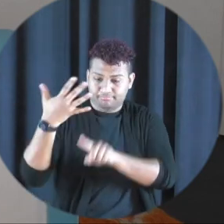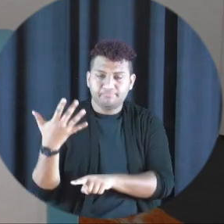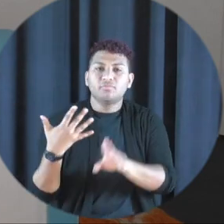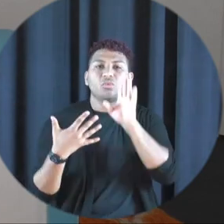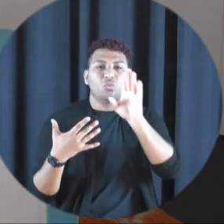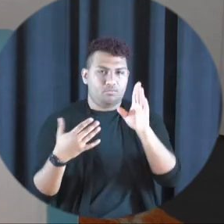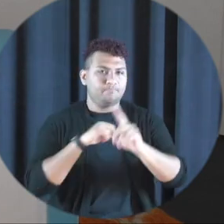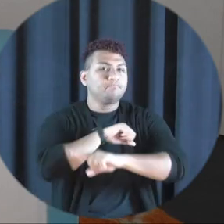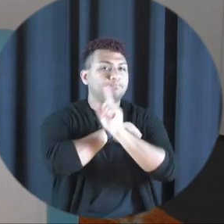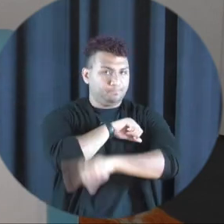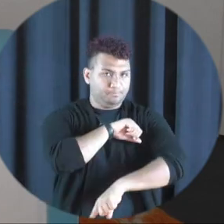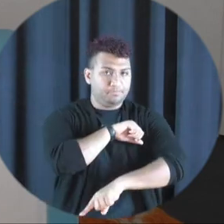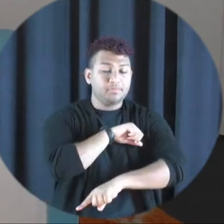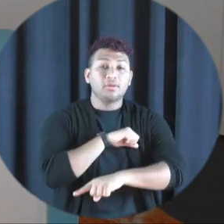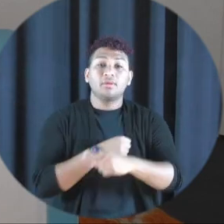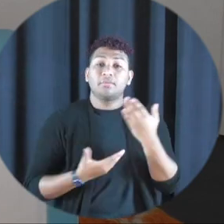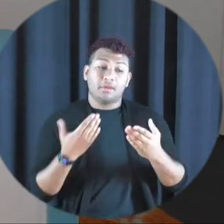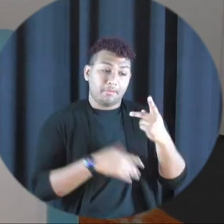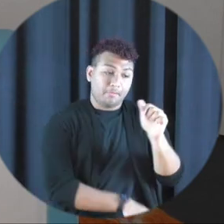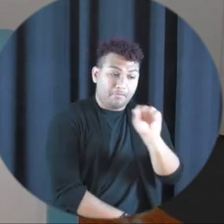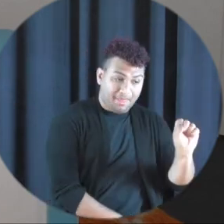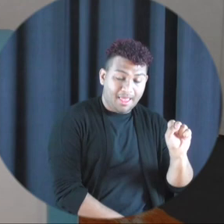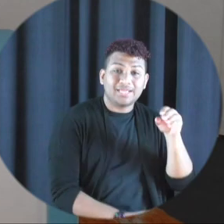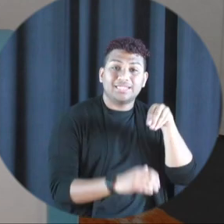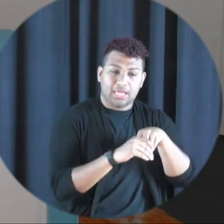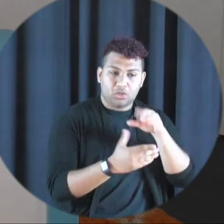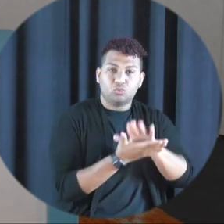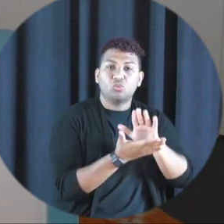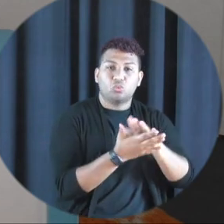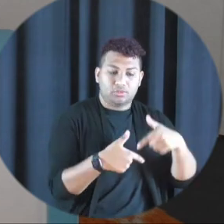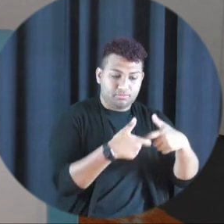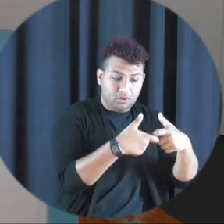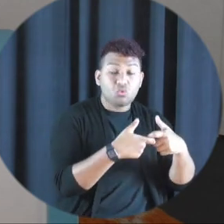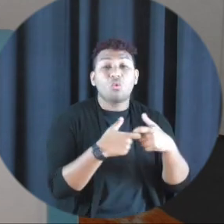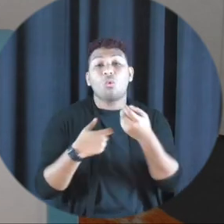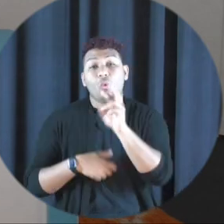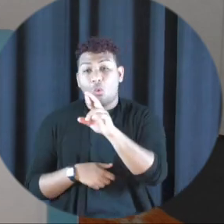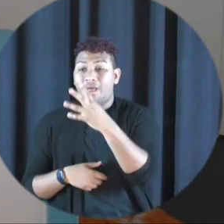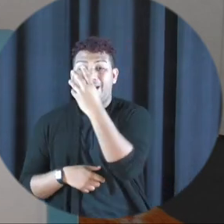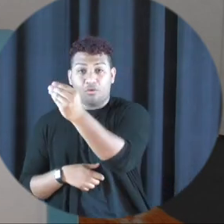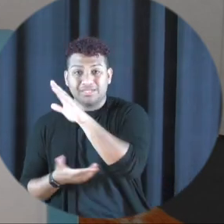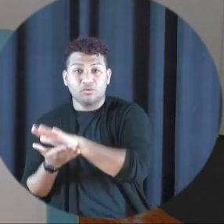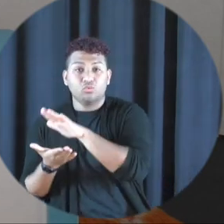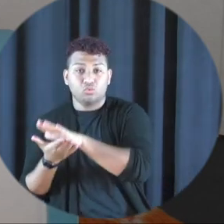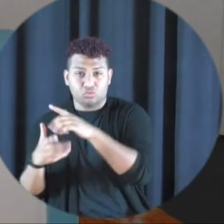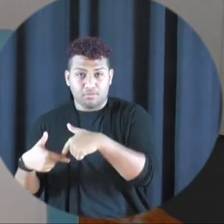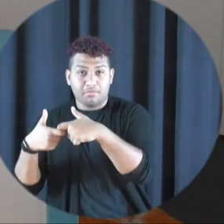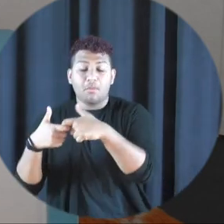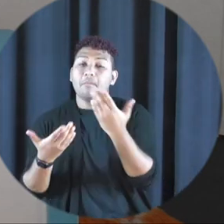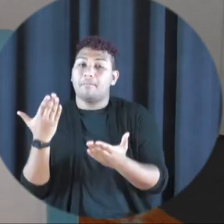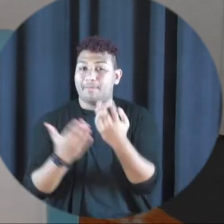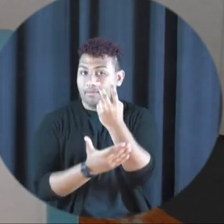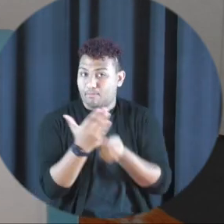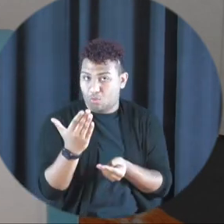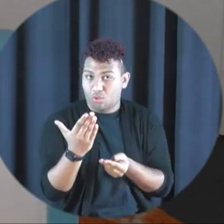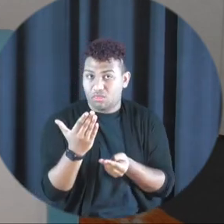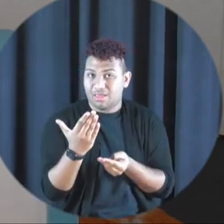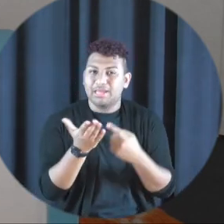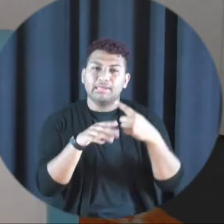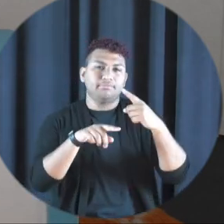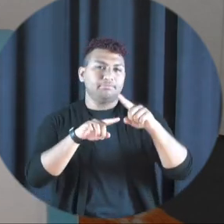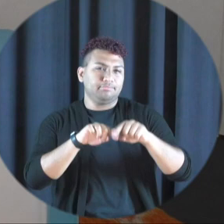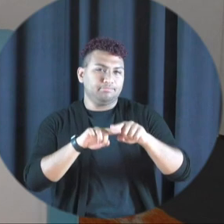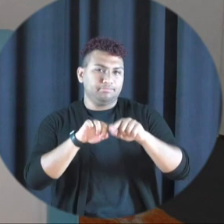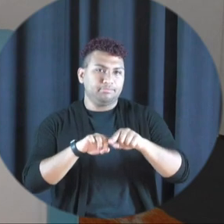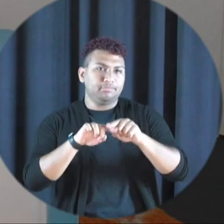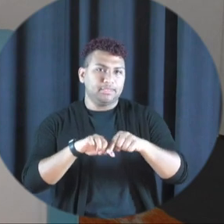discipline, either pass our in-school suspension program or out-of-school suspension or a combination of both, depending upon the